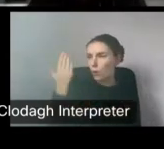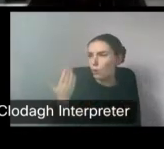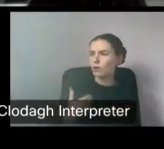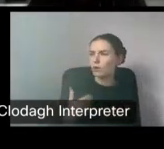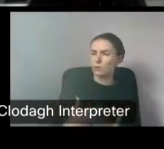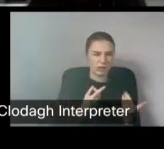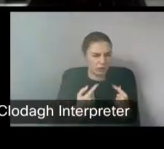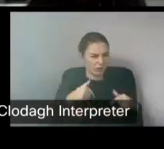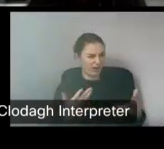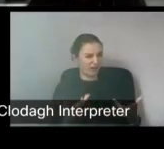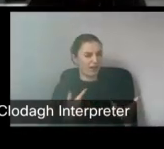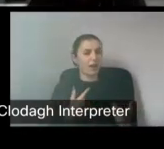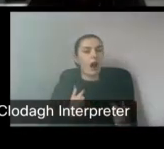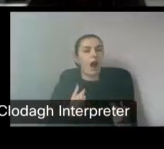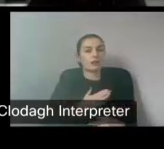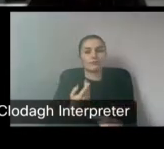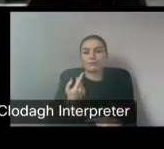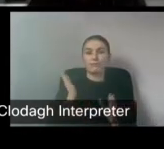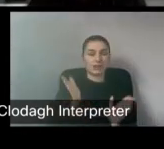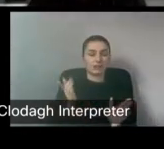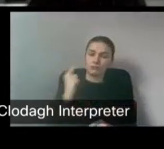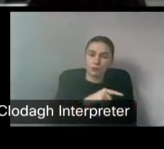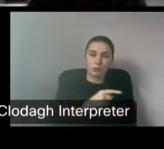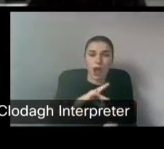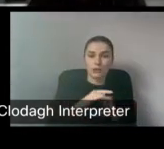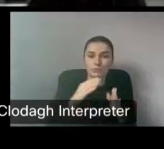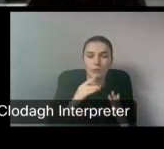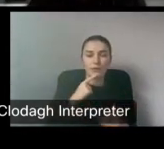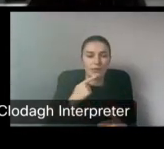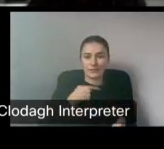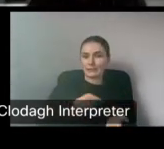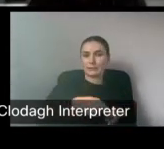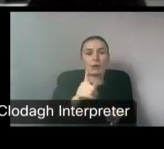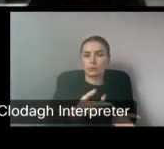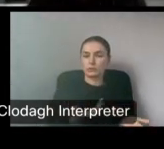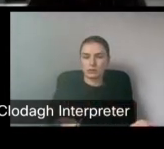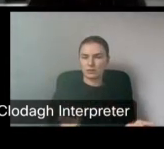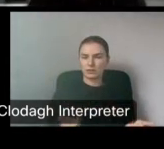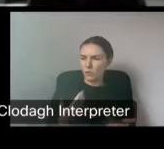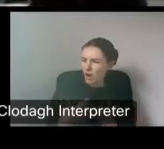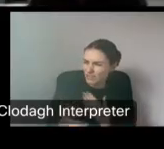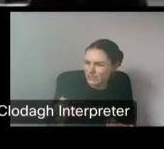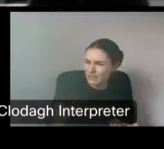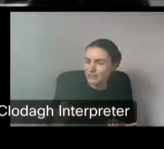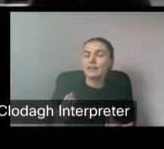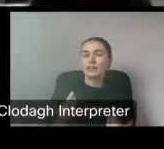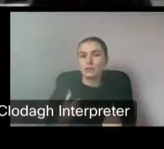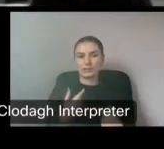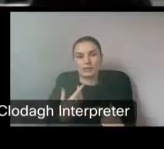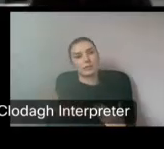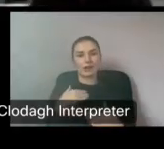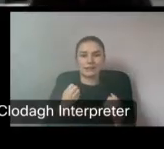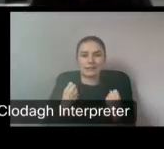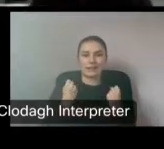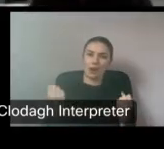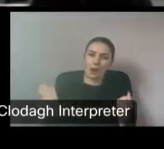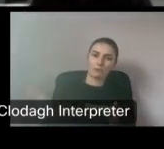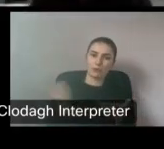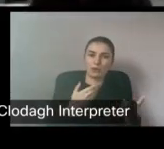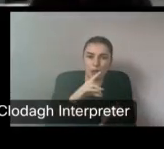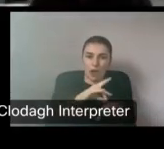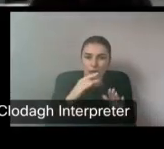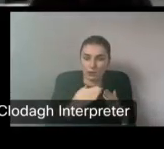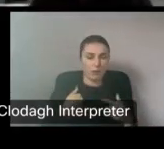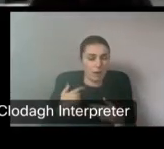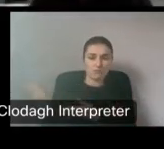He said, I've just been to hospital. He says, they kicked me out. And I said, what? So I said, get in the car and I'll bring you straight to the hospital. So I brought him